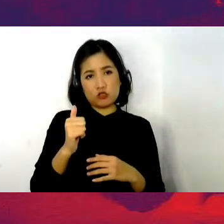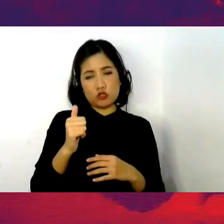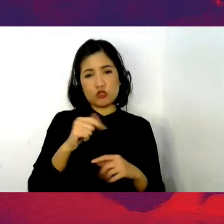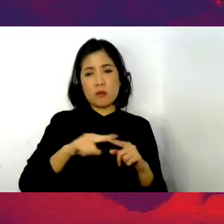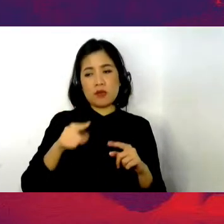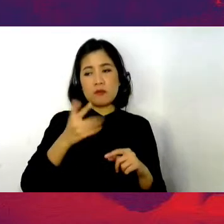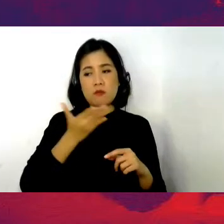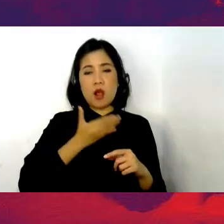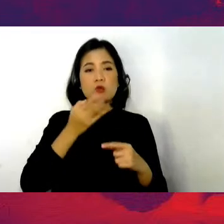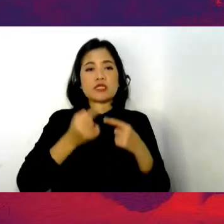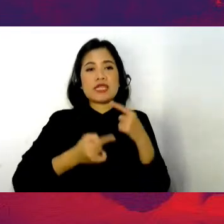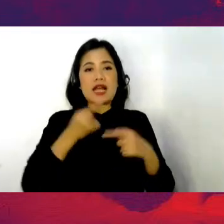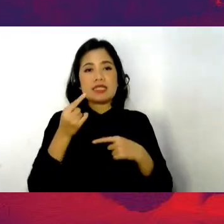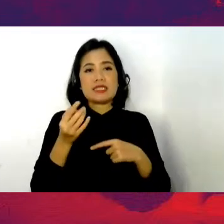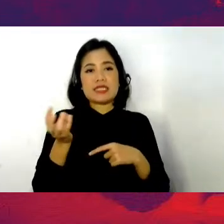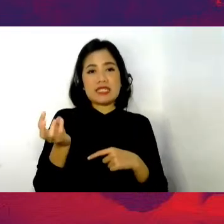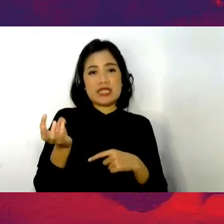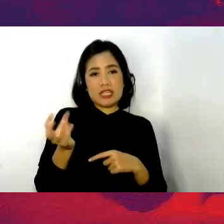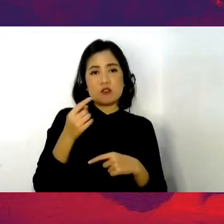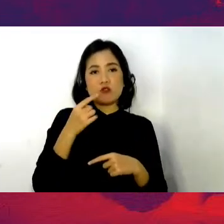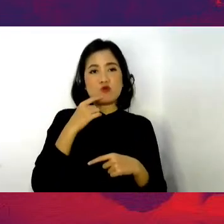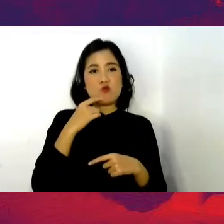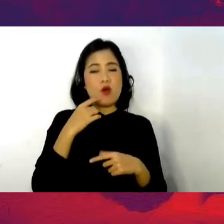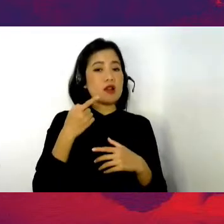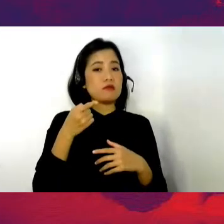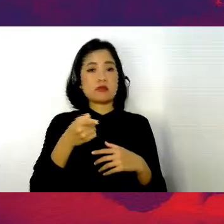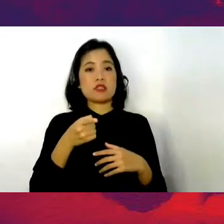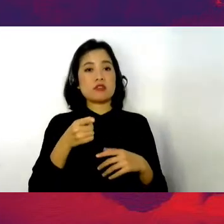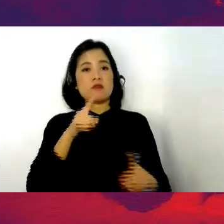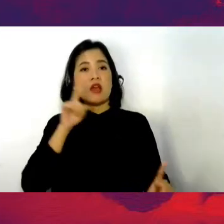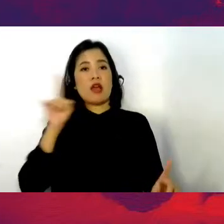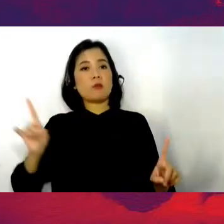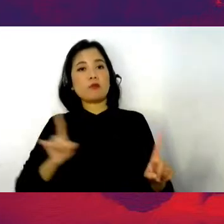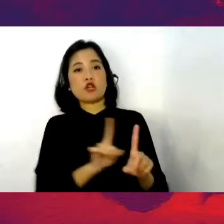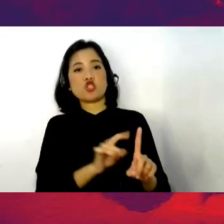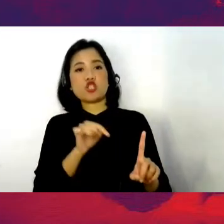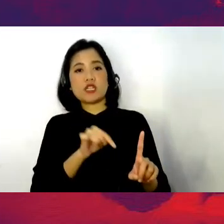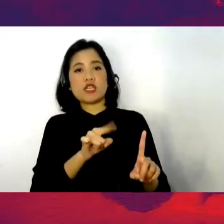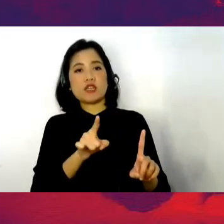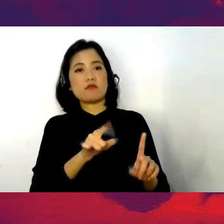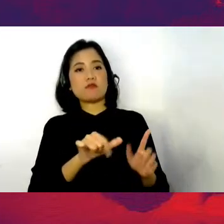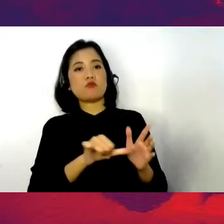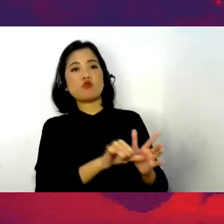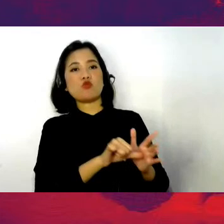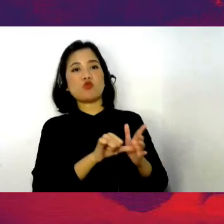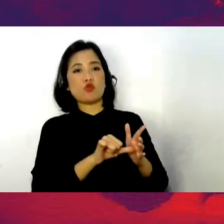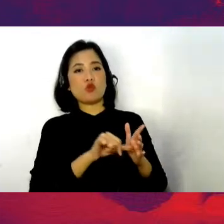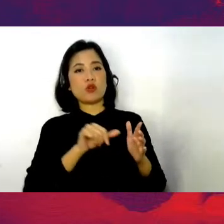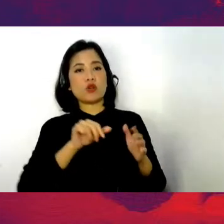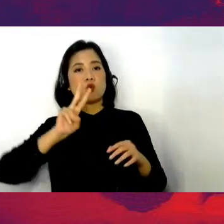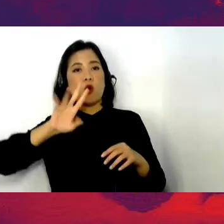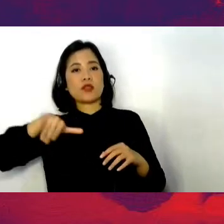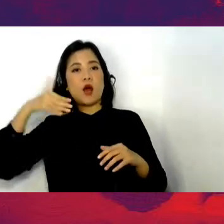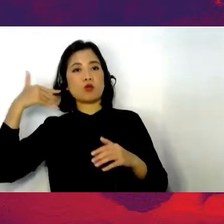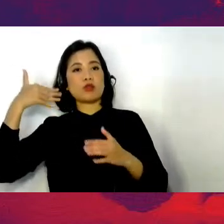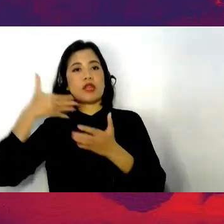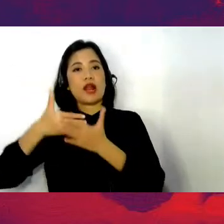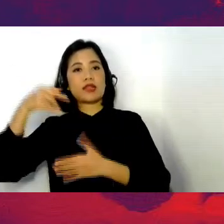about how this approach has helped us a lot in the last 2 years in trying to